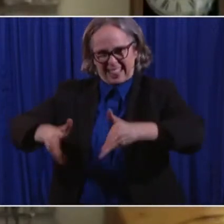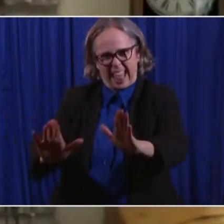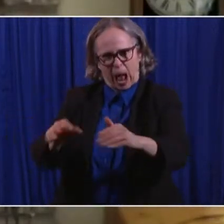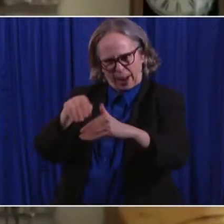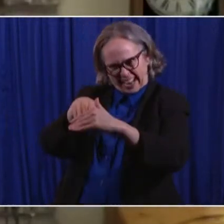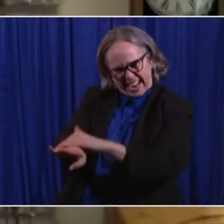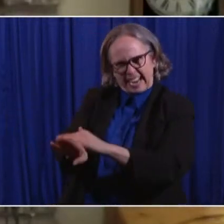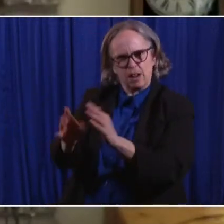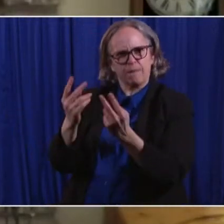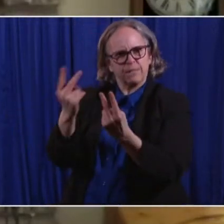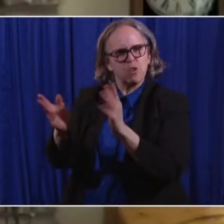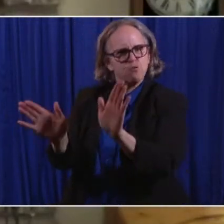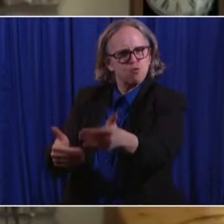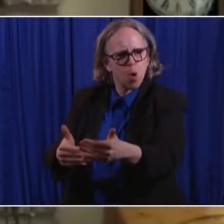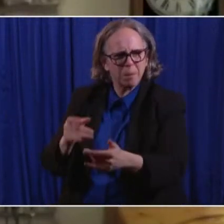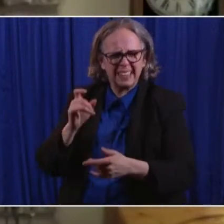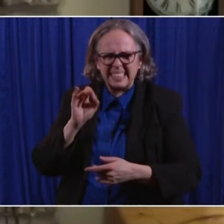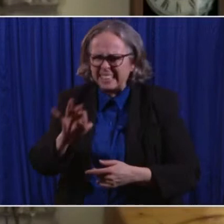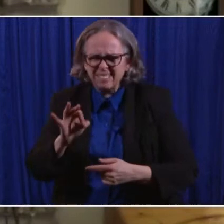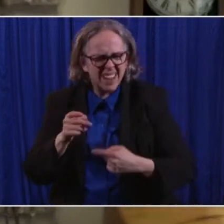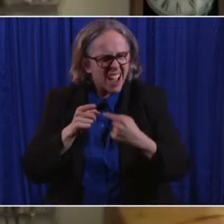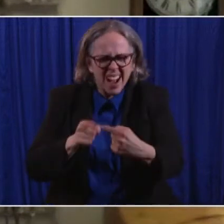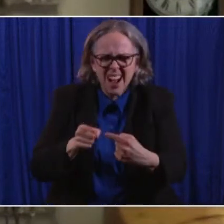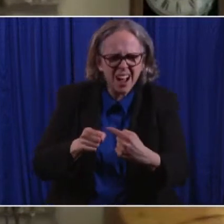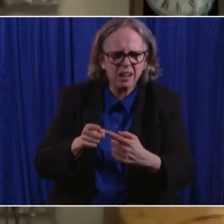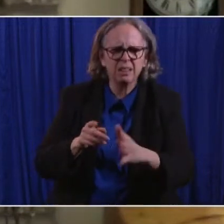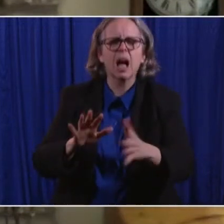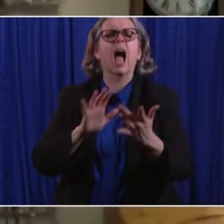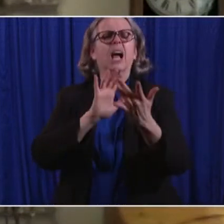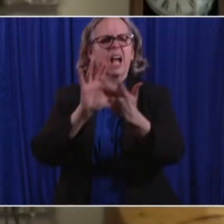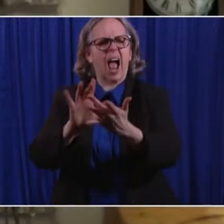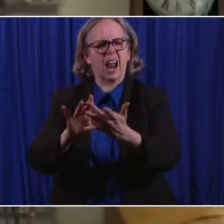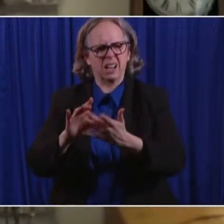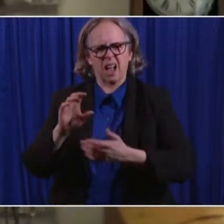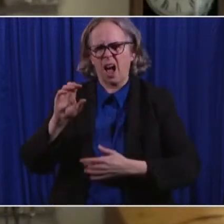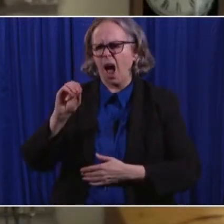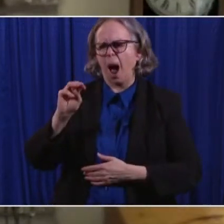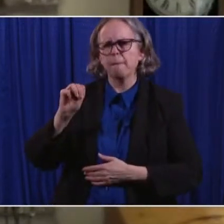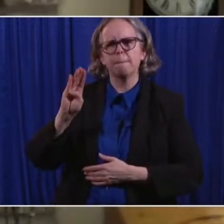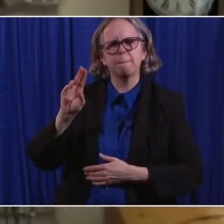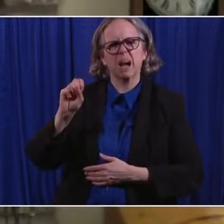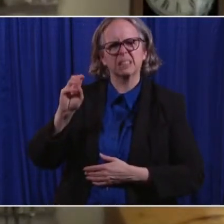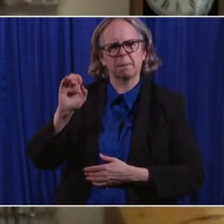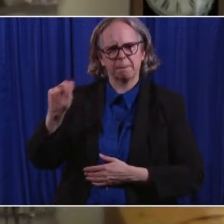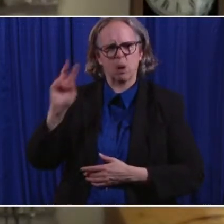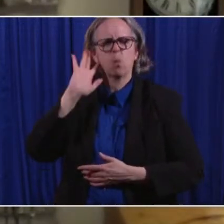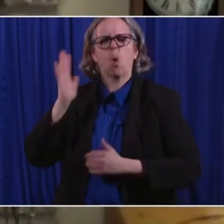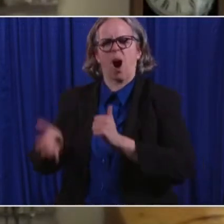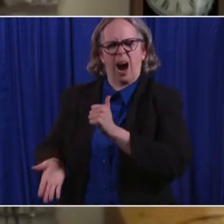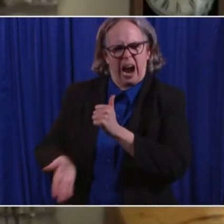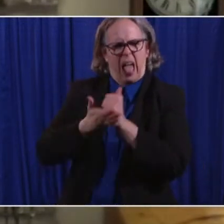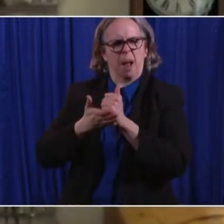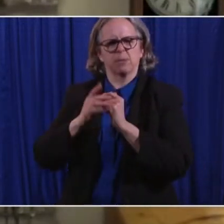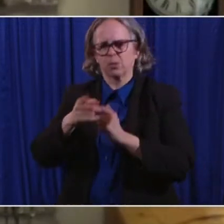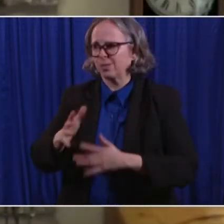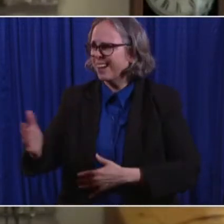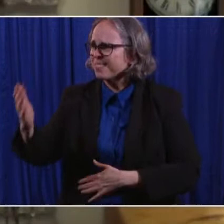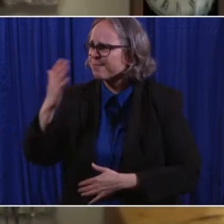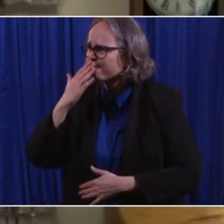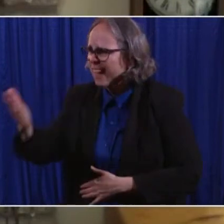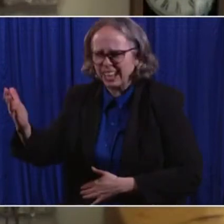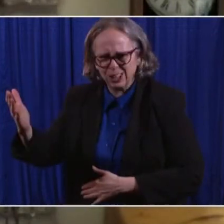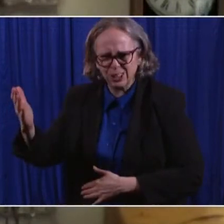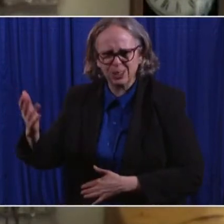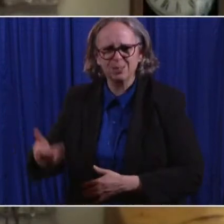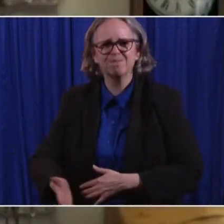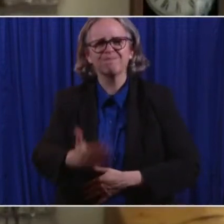person, and we'll try to run that down for you. Director, thank you very much. Thank you, sir. Thank you. Eric, let's go look at